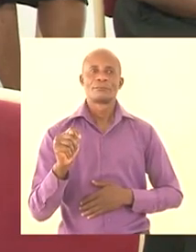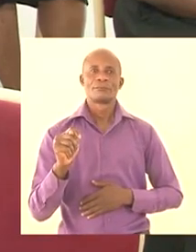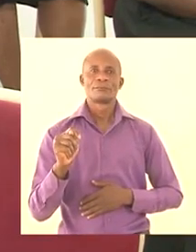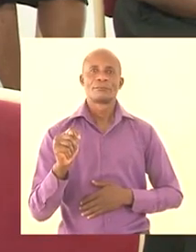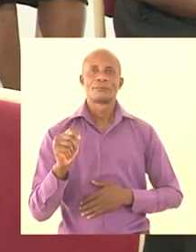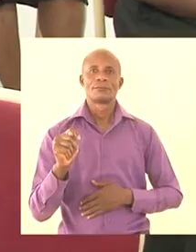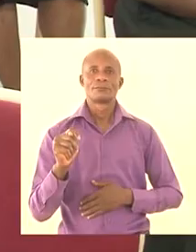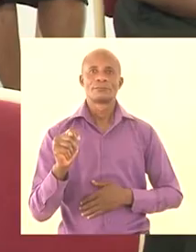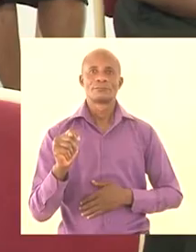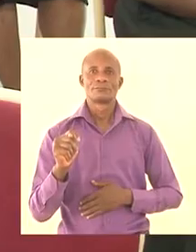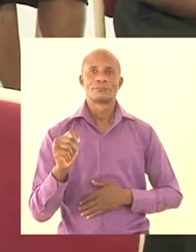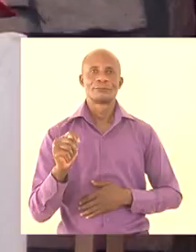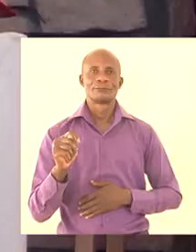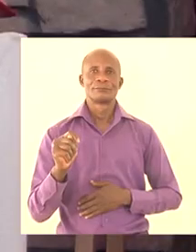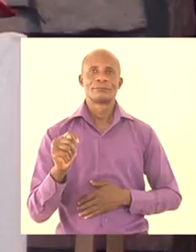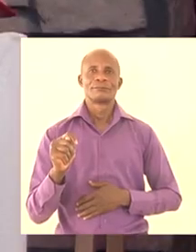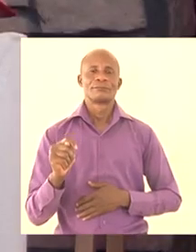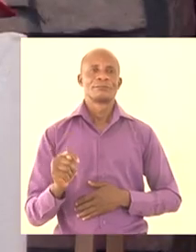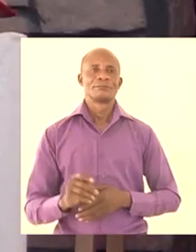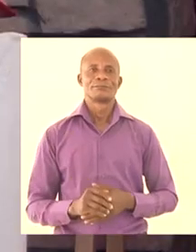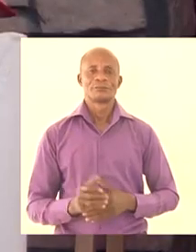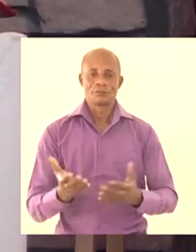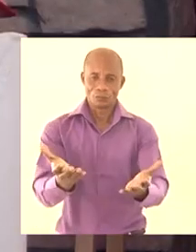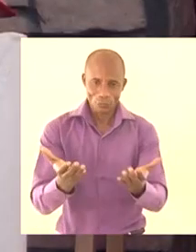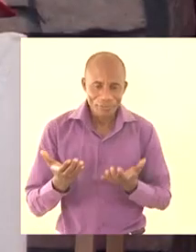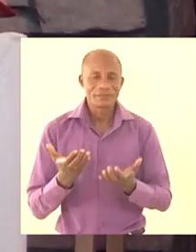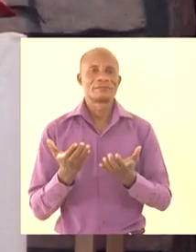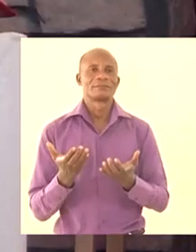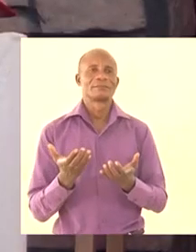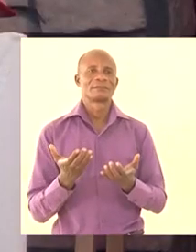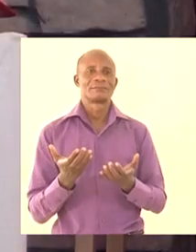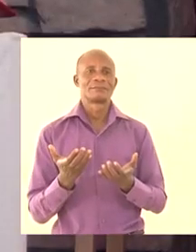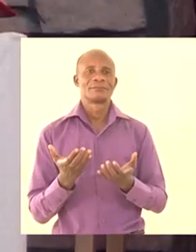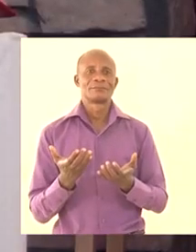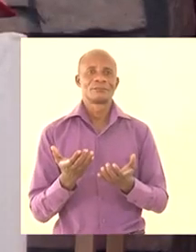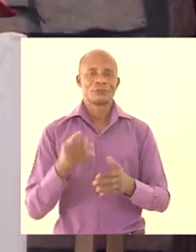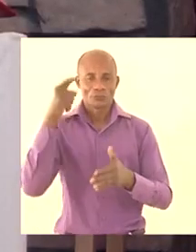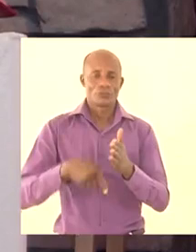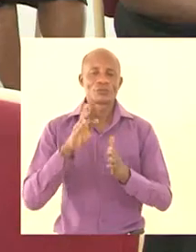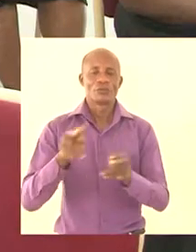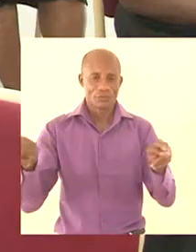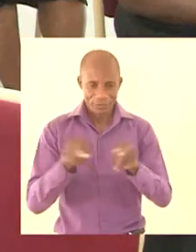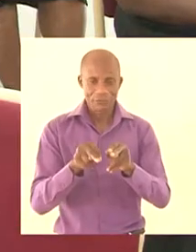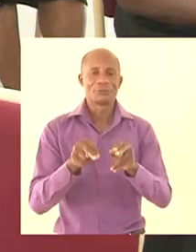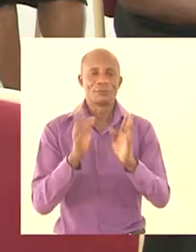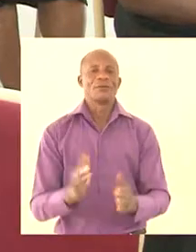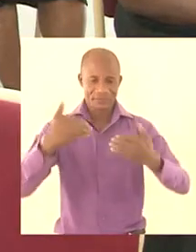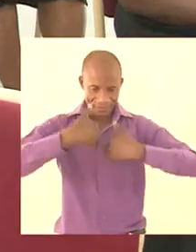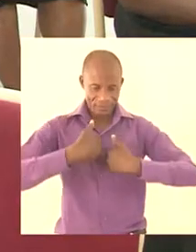your neighbor has without. Hiding. No, desiring. Oh, desiring. Okay. Or envying what your neighbor